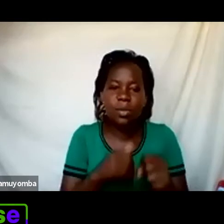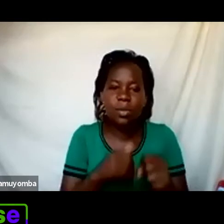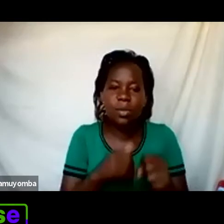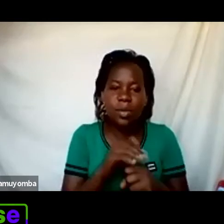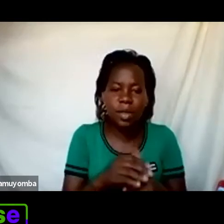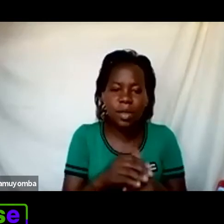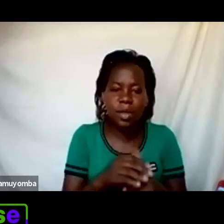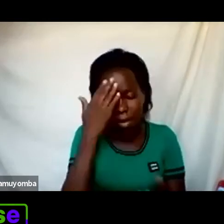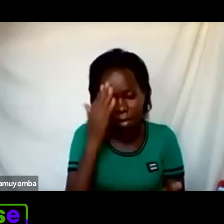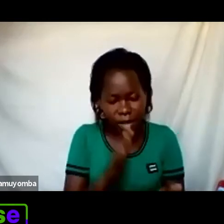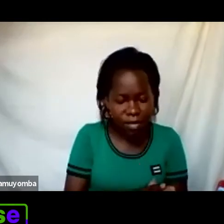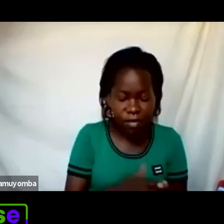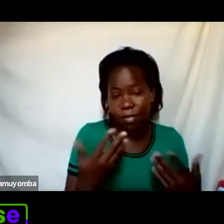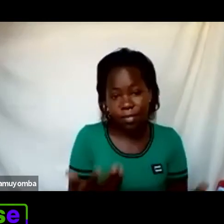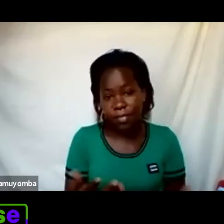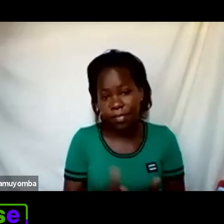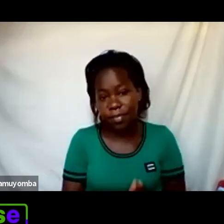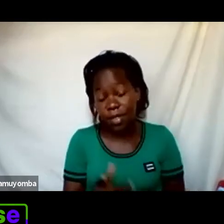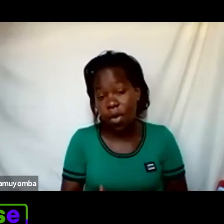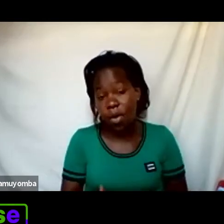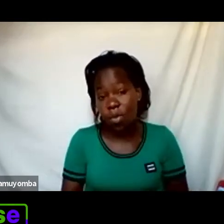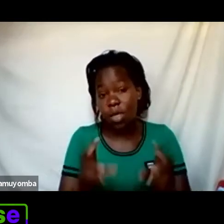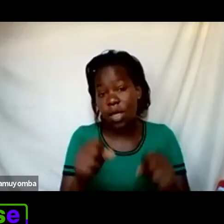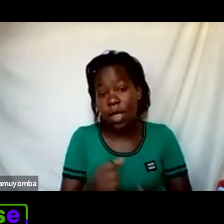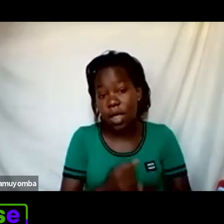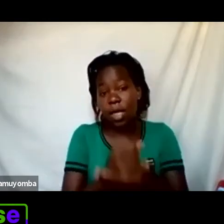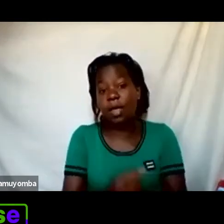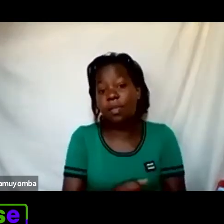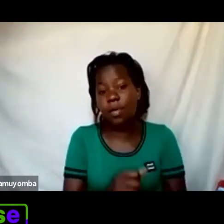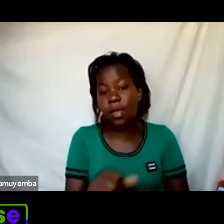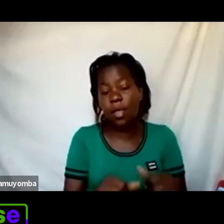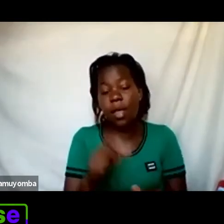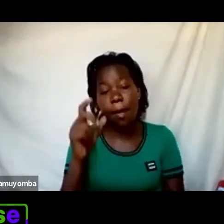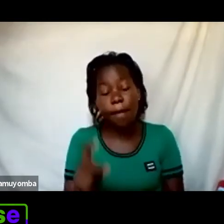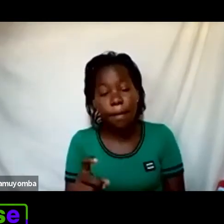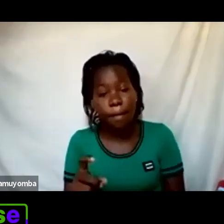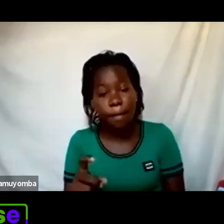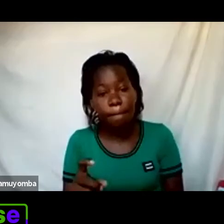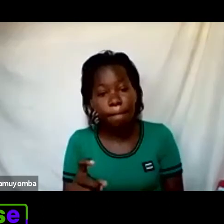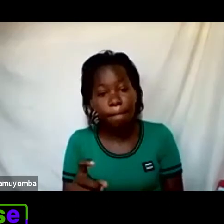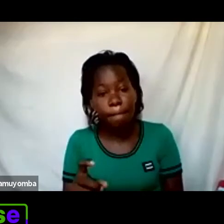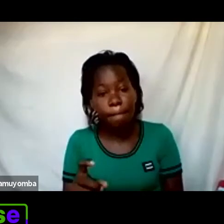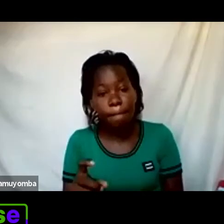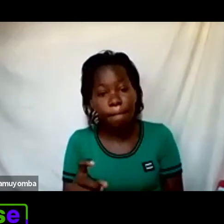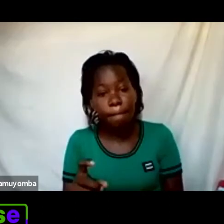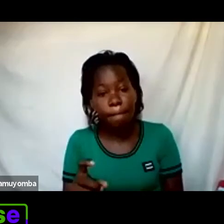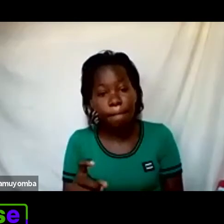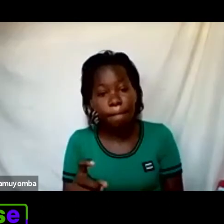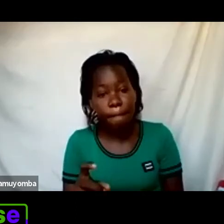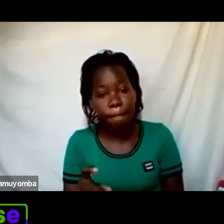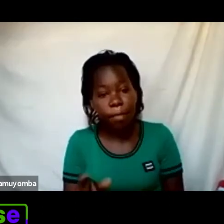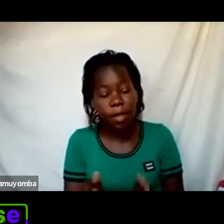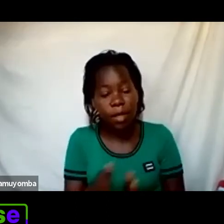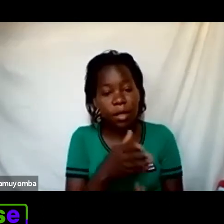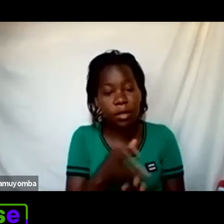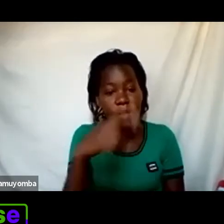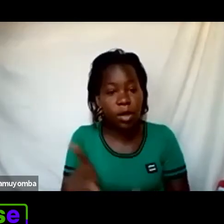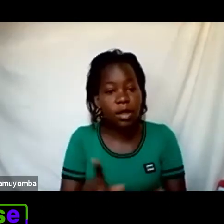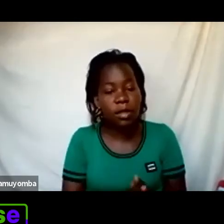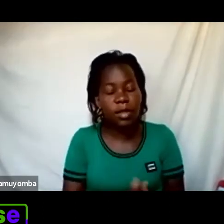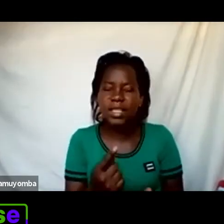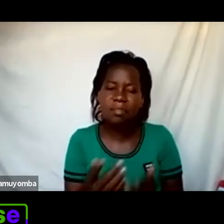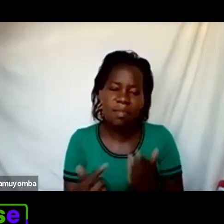there are ways that we can help you with this one. The first one, of course, will be to send you in the right direction. Off the top of my head, I can think of